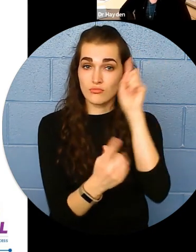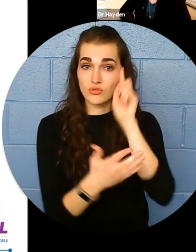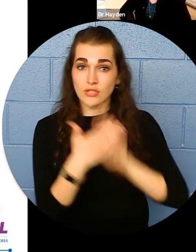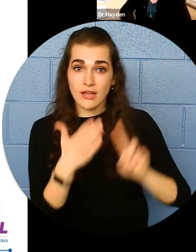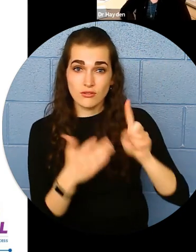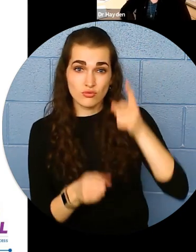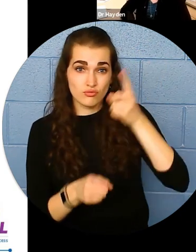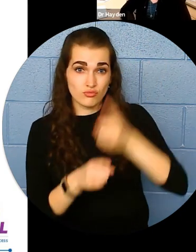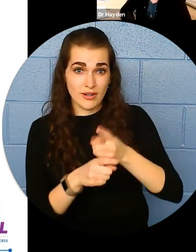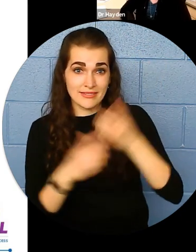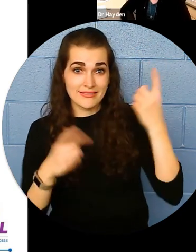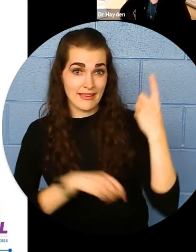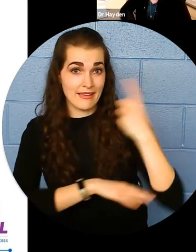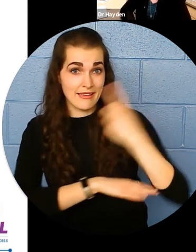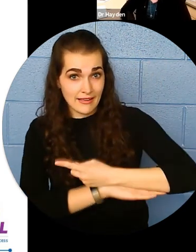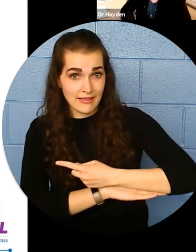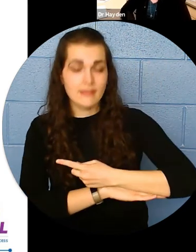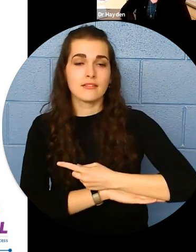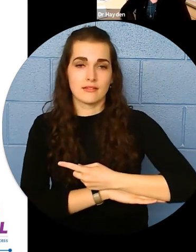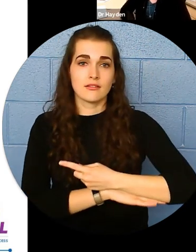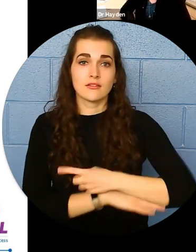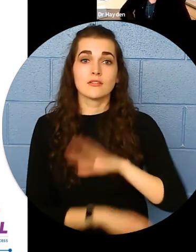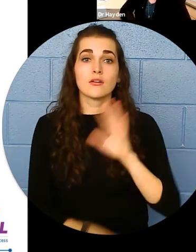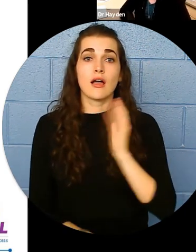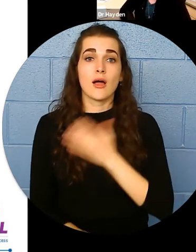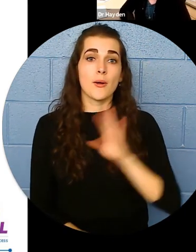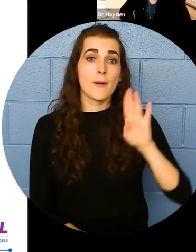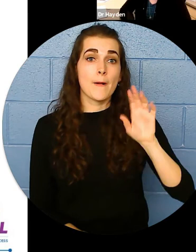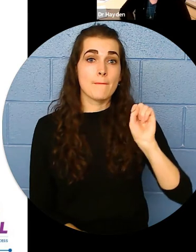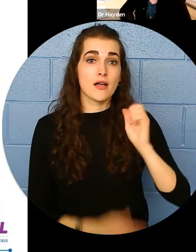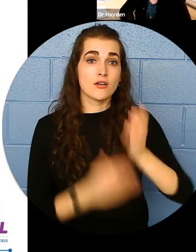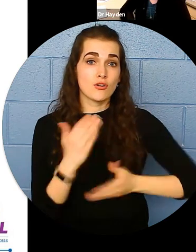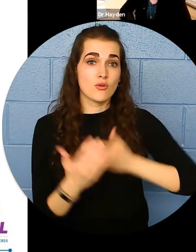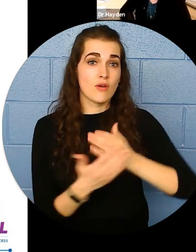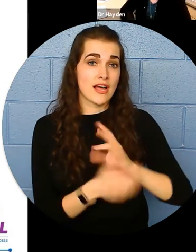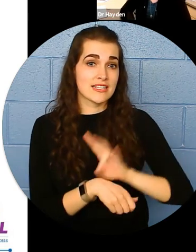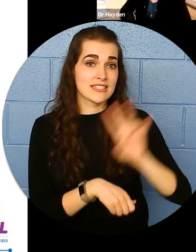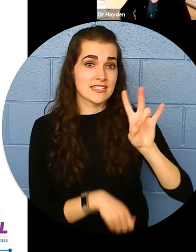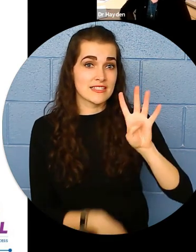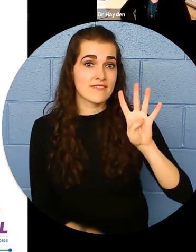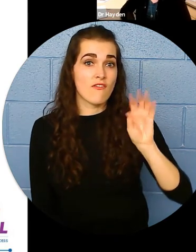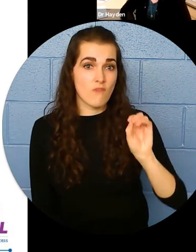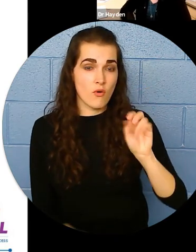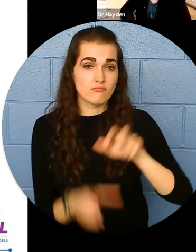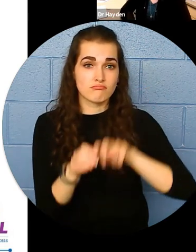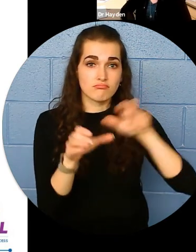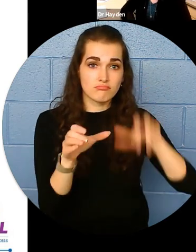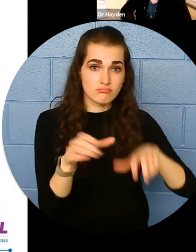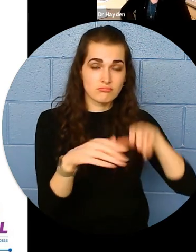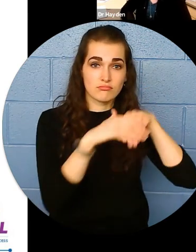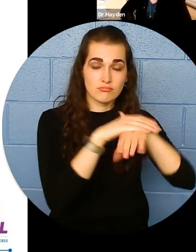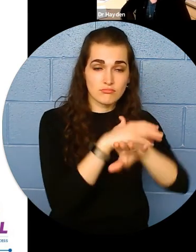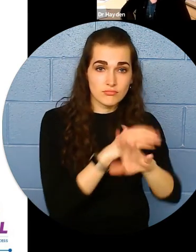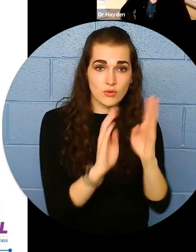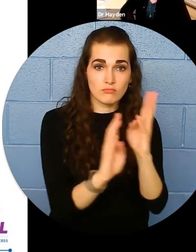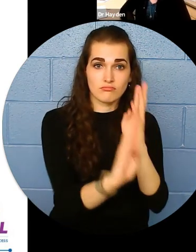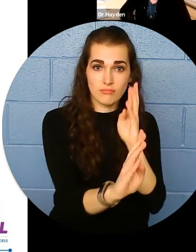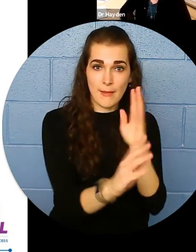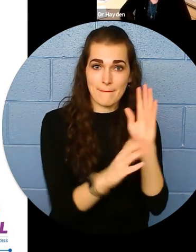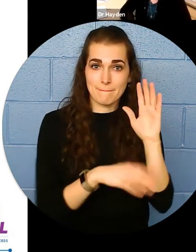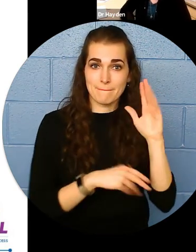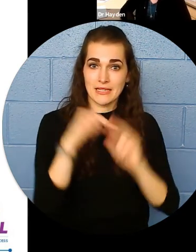make sure your child is here on the right day. So our buses will be arriving at 7:40 to unload and get the students into the building. I